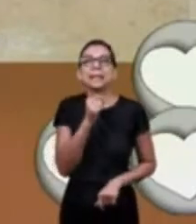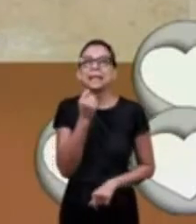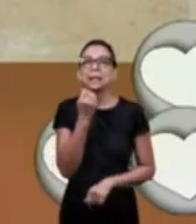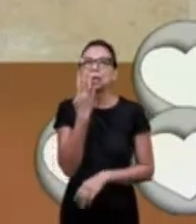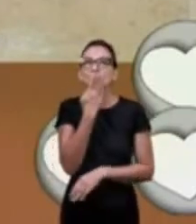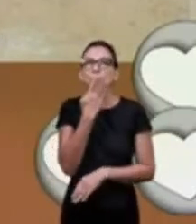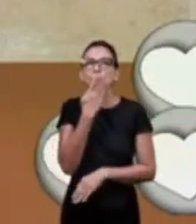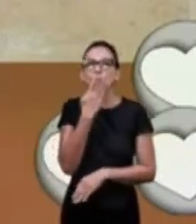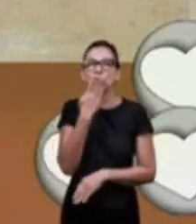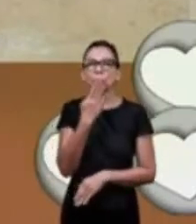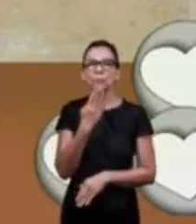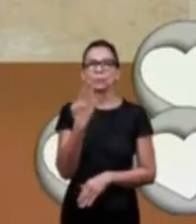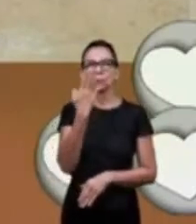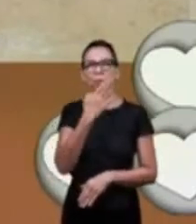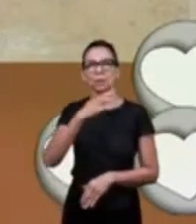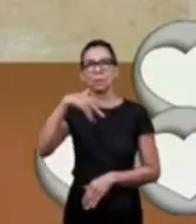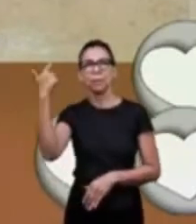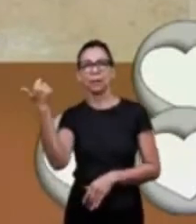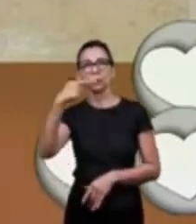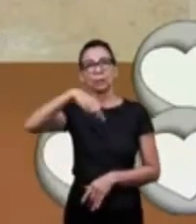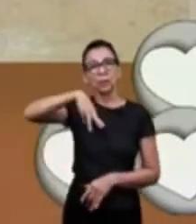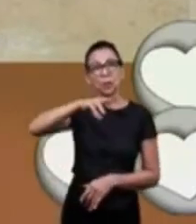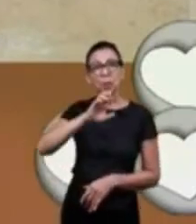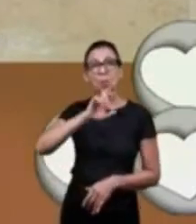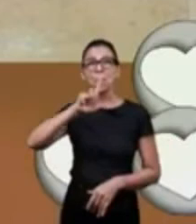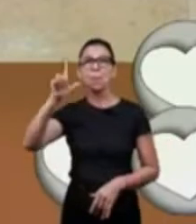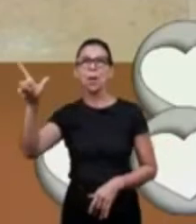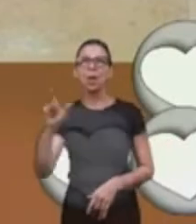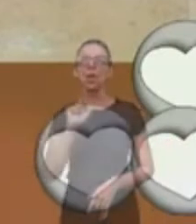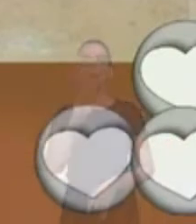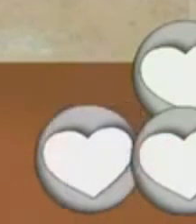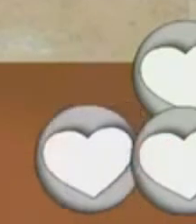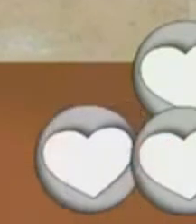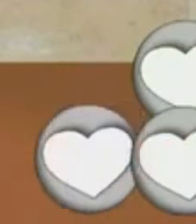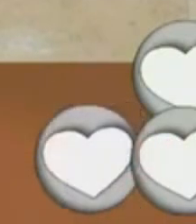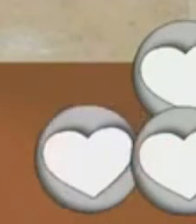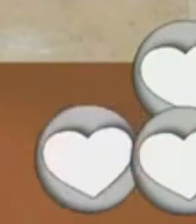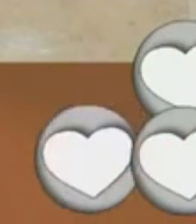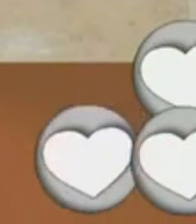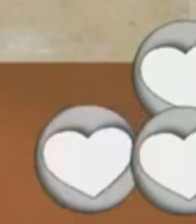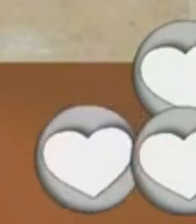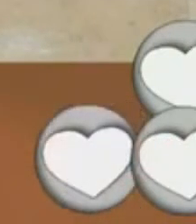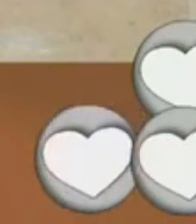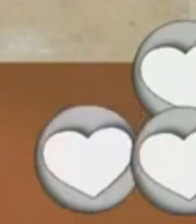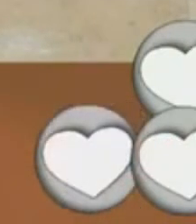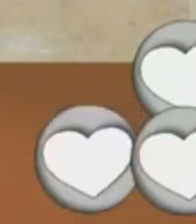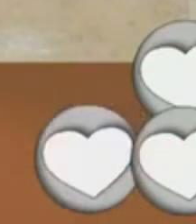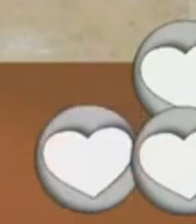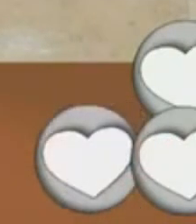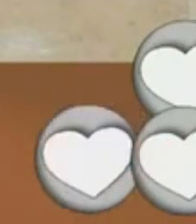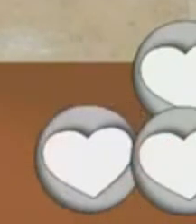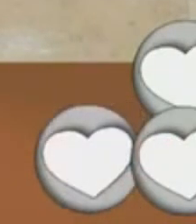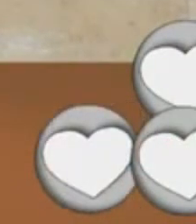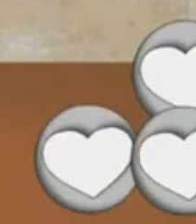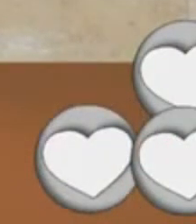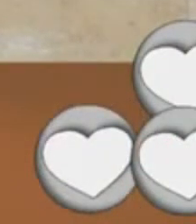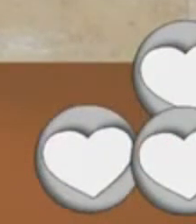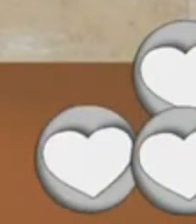and he said what's more sweet than honey and what's stronger than a lion